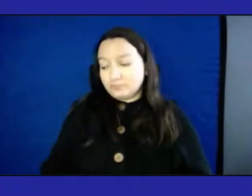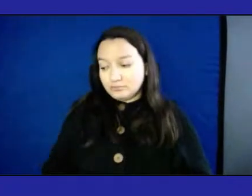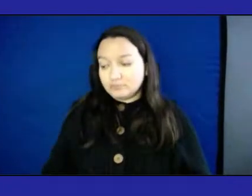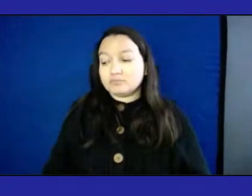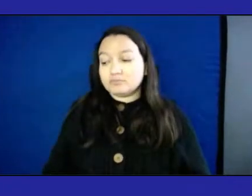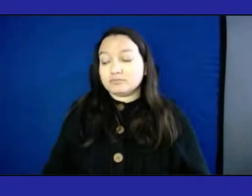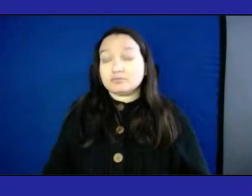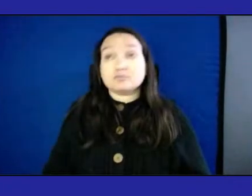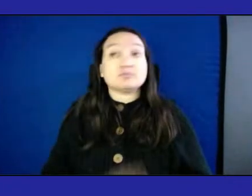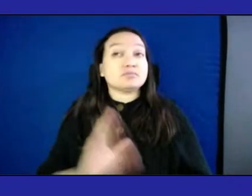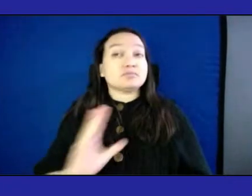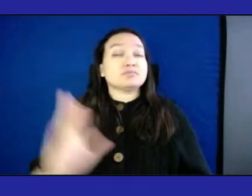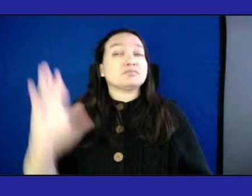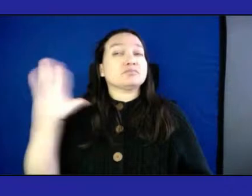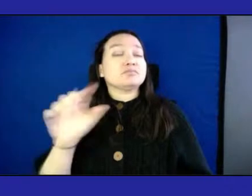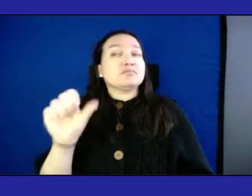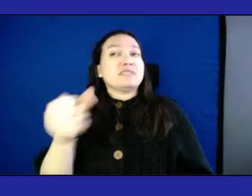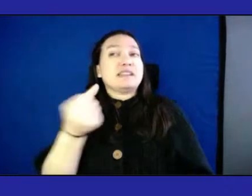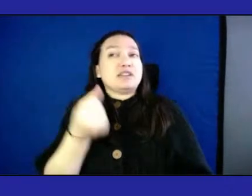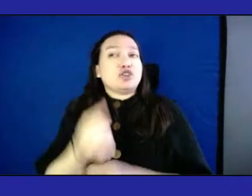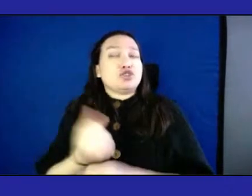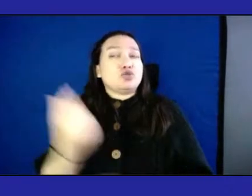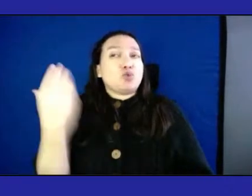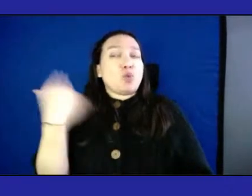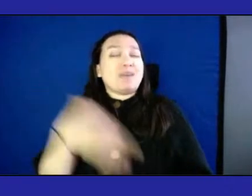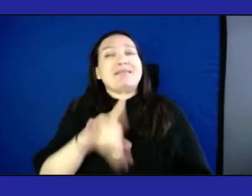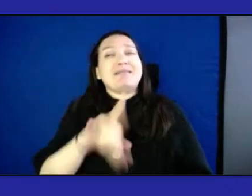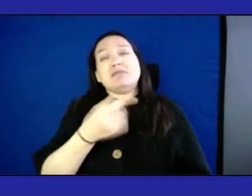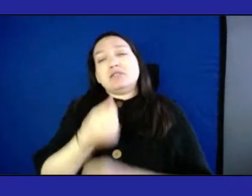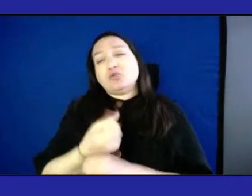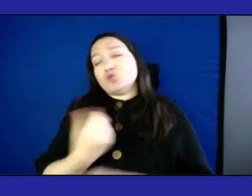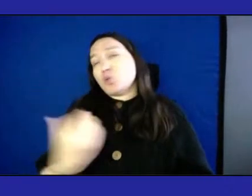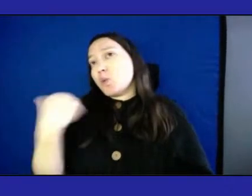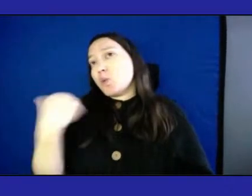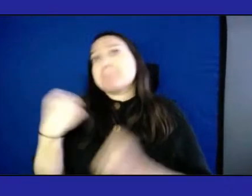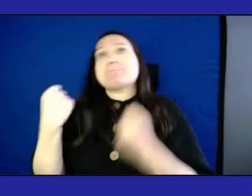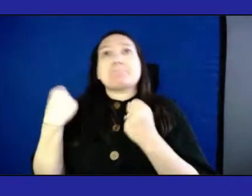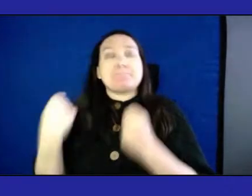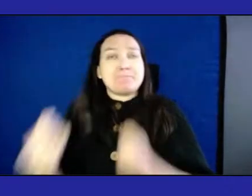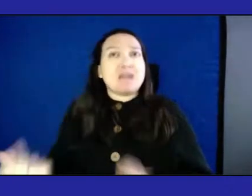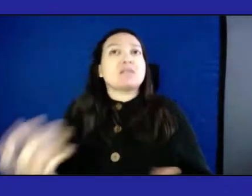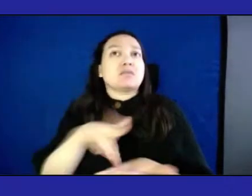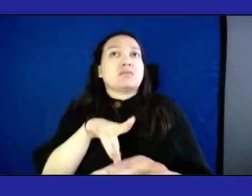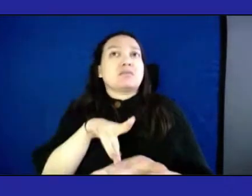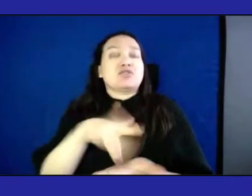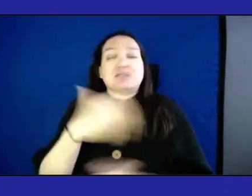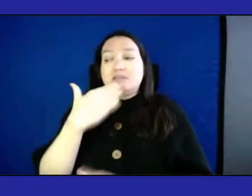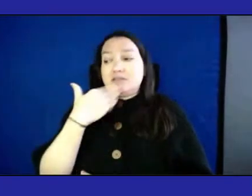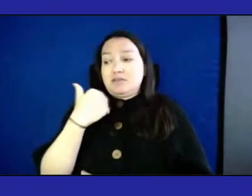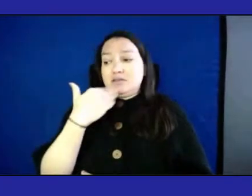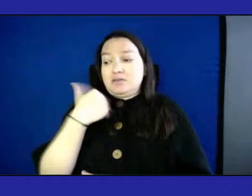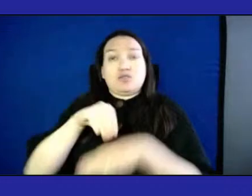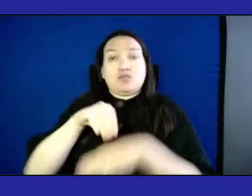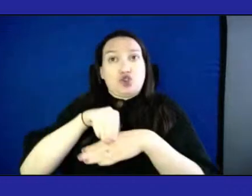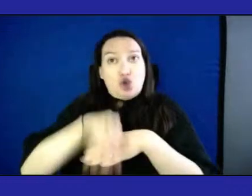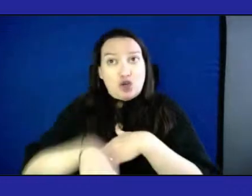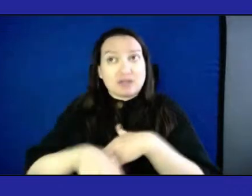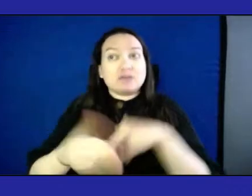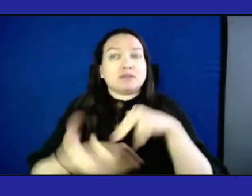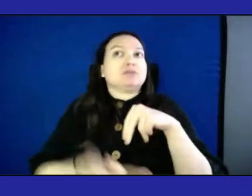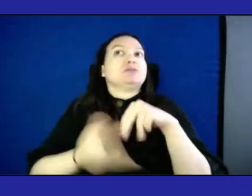years ago, even 8 years ago, I would say many of our medications for diabetes actually caused weight